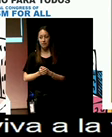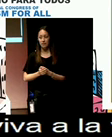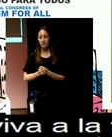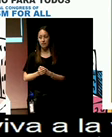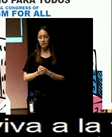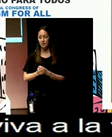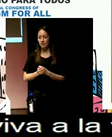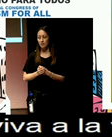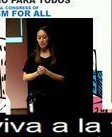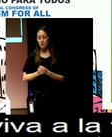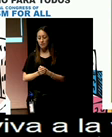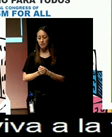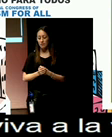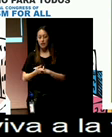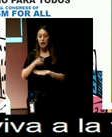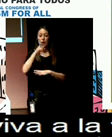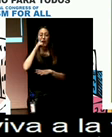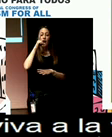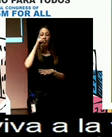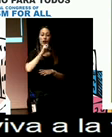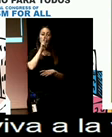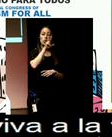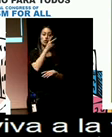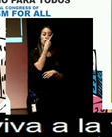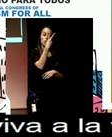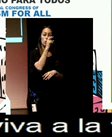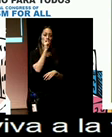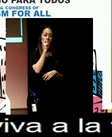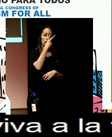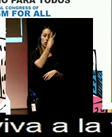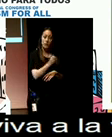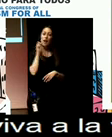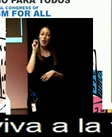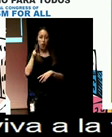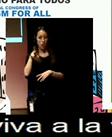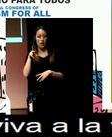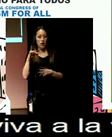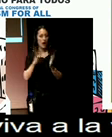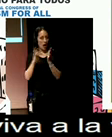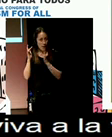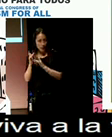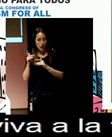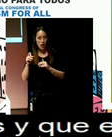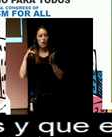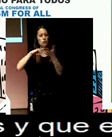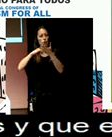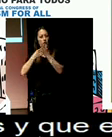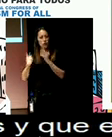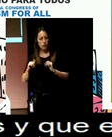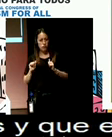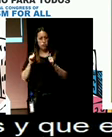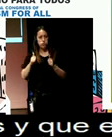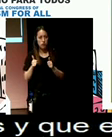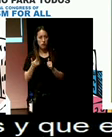April 2012, the project was initiated, and since February 2013, so just a few months